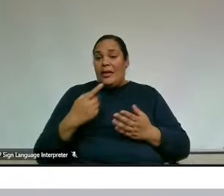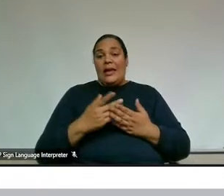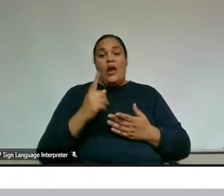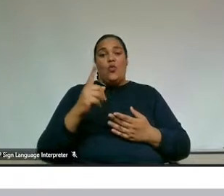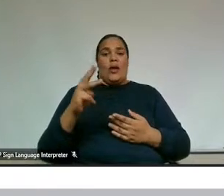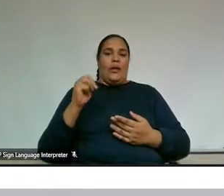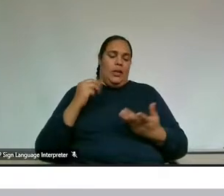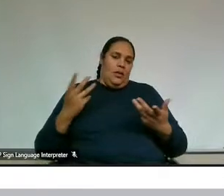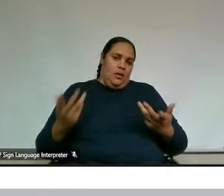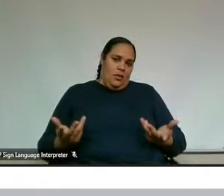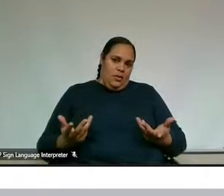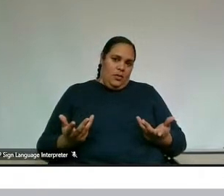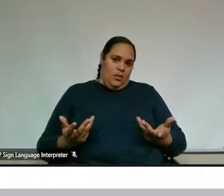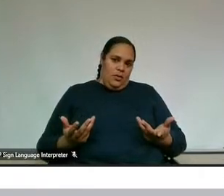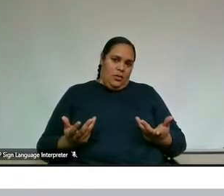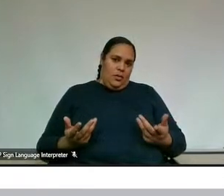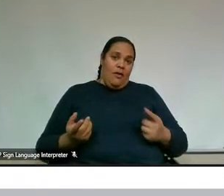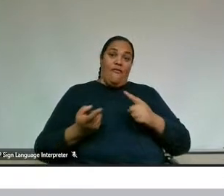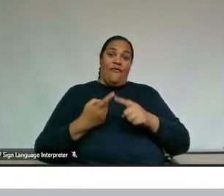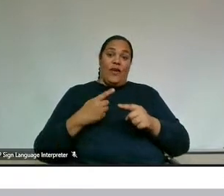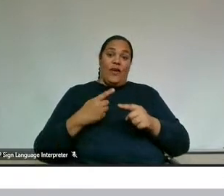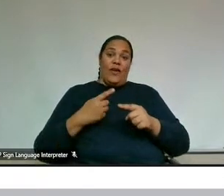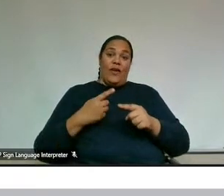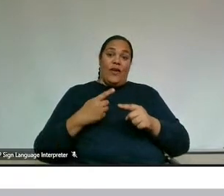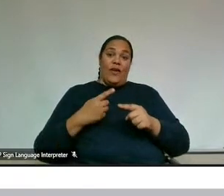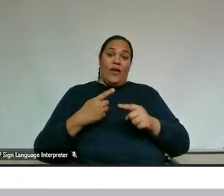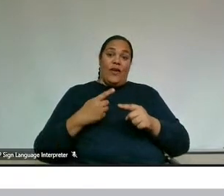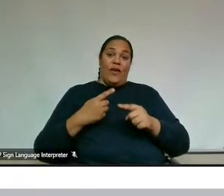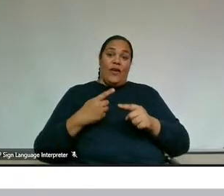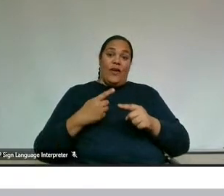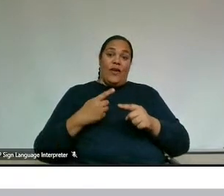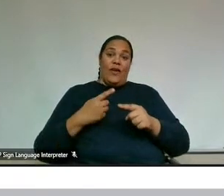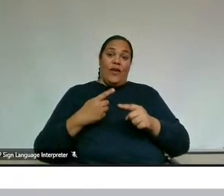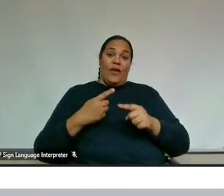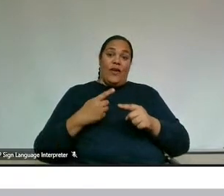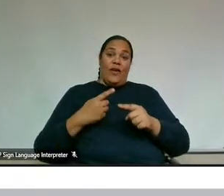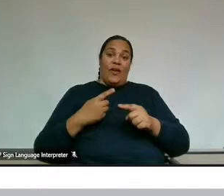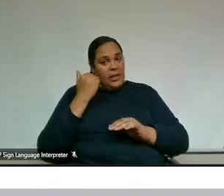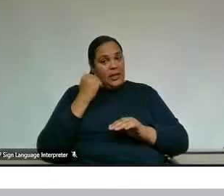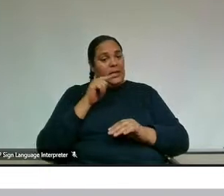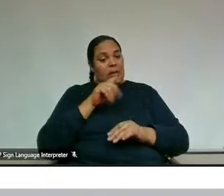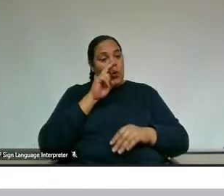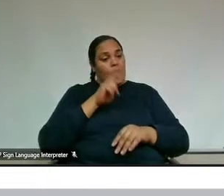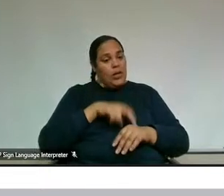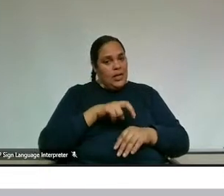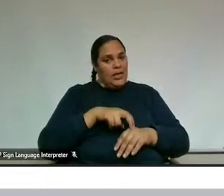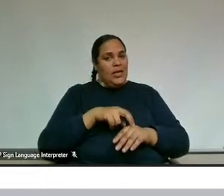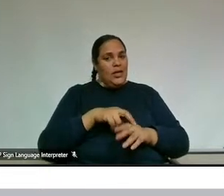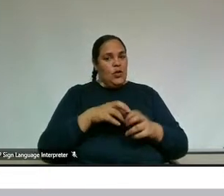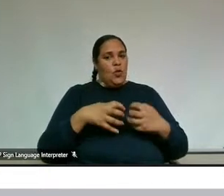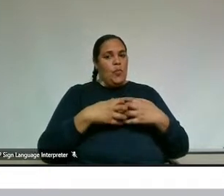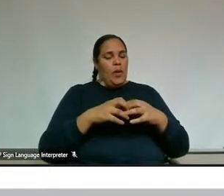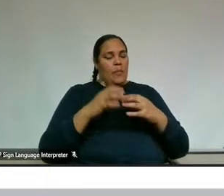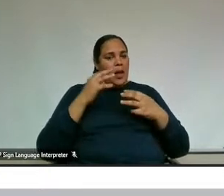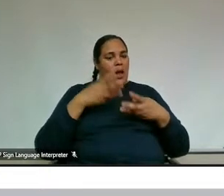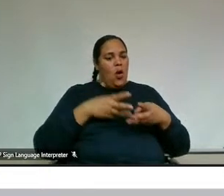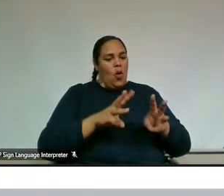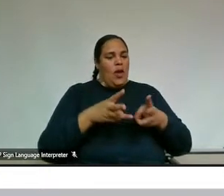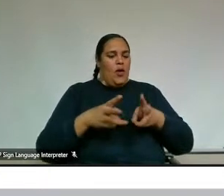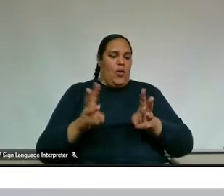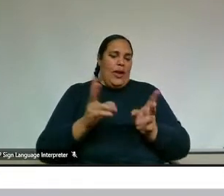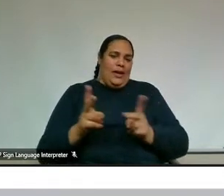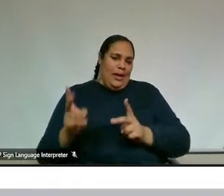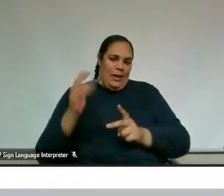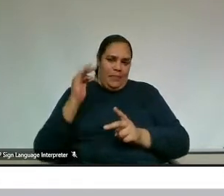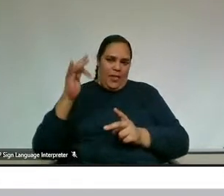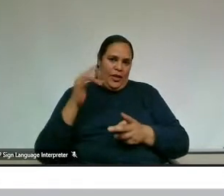1,000,000 rand. From provincial government side, I'm expecting that they need to set a methodology here again,